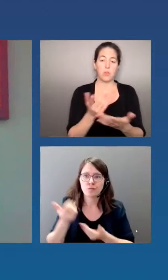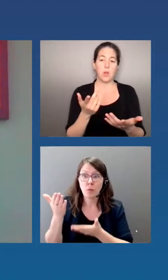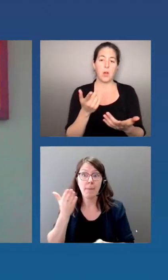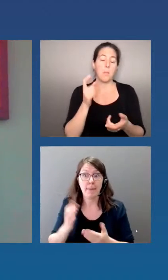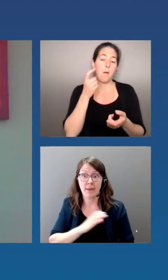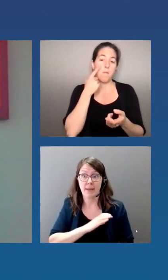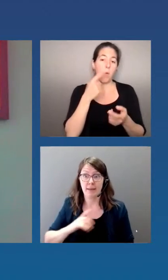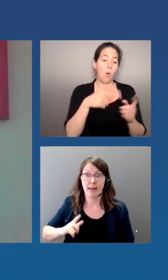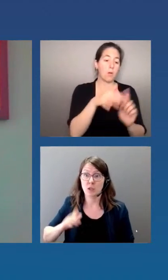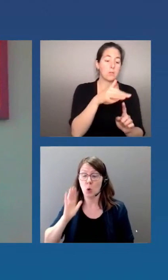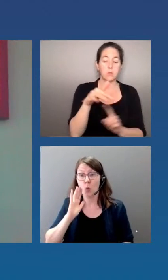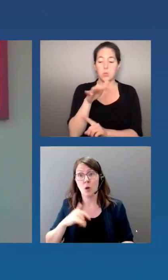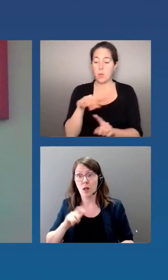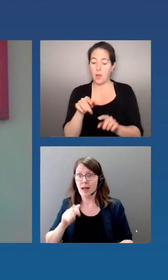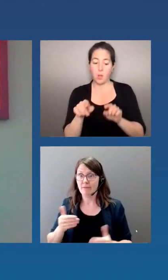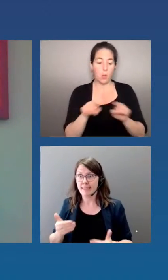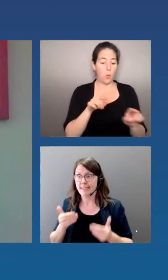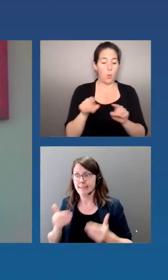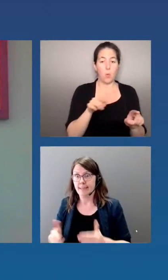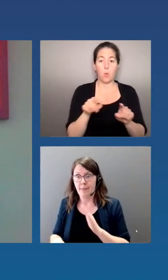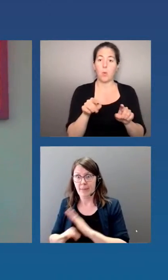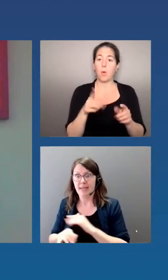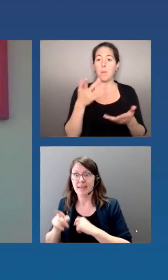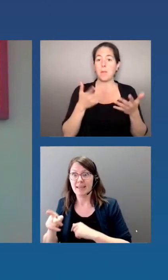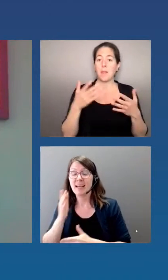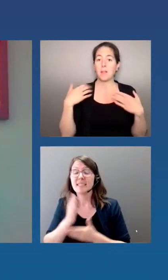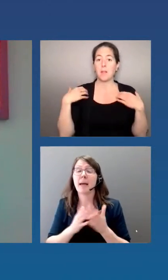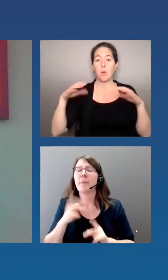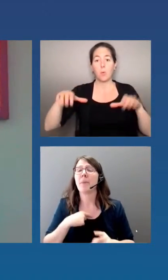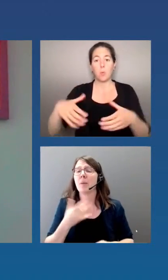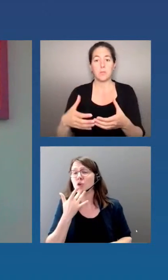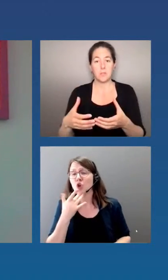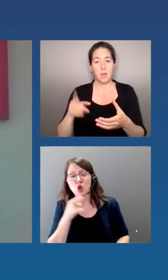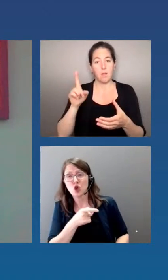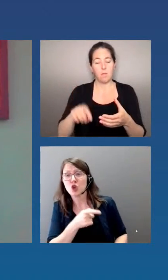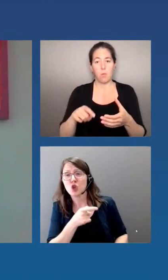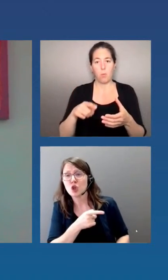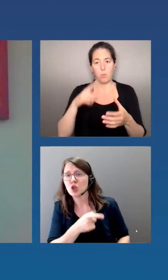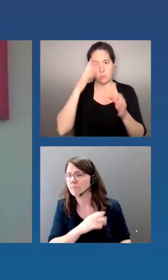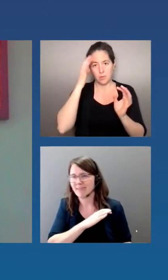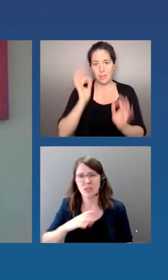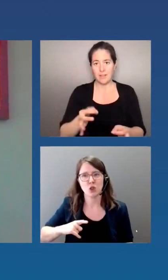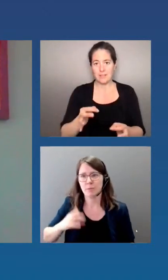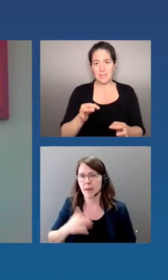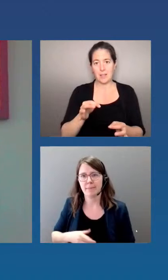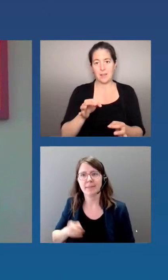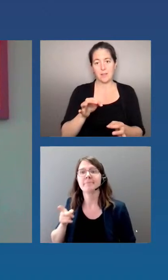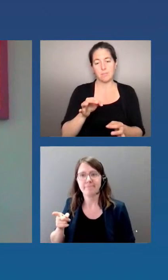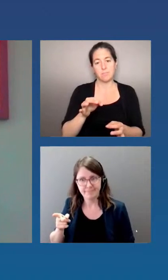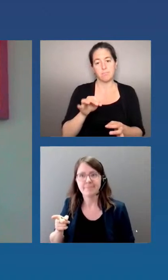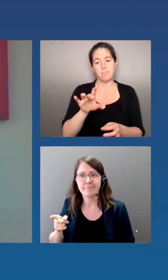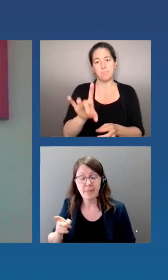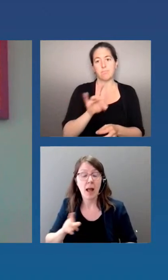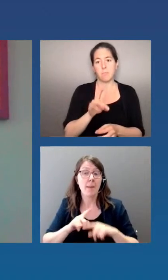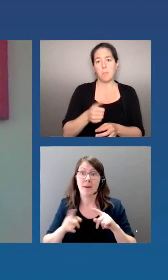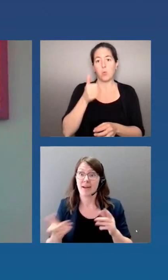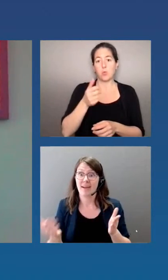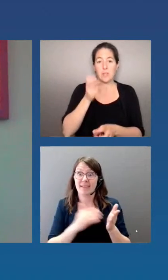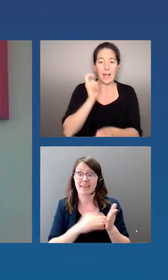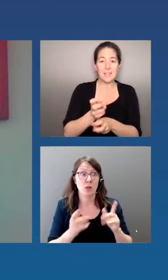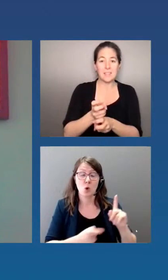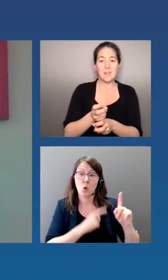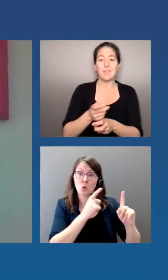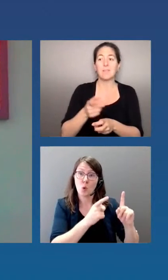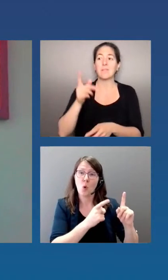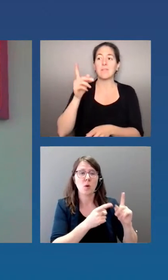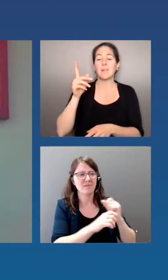than what some residents might want us to. But in the end, it's going to be better for the long-term viability of our landfill and of the taxpayer.